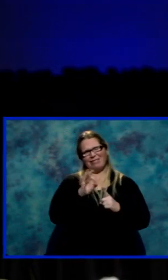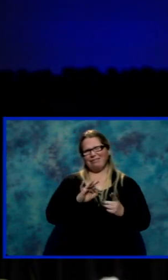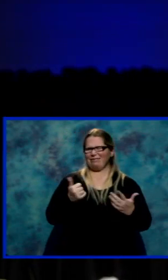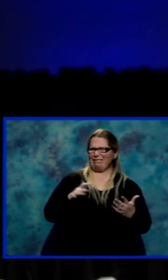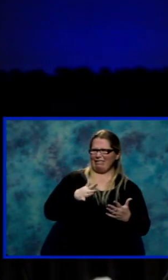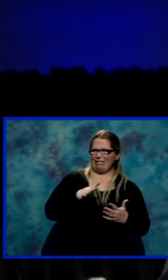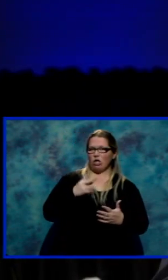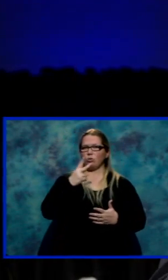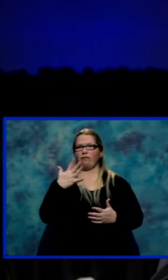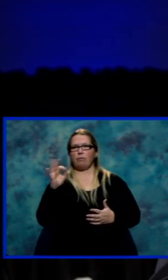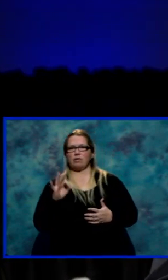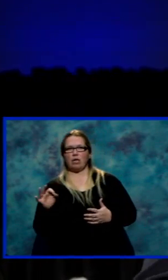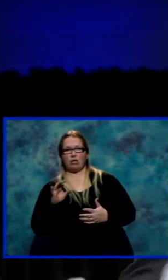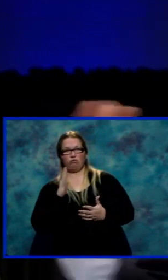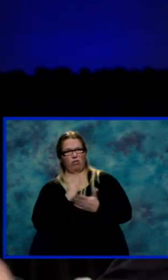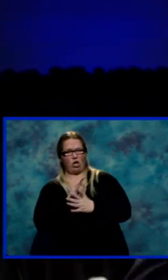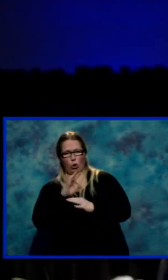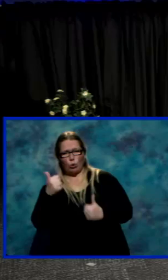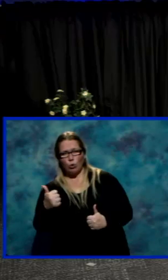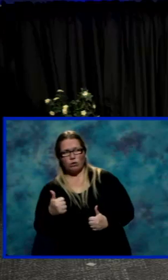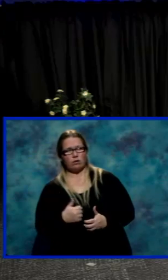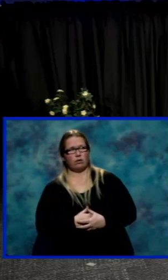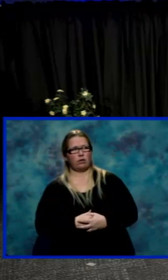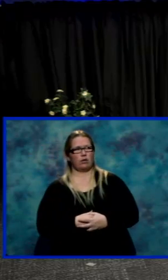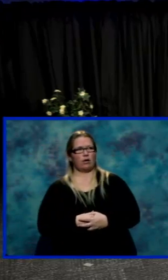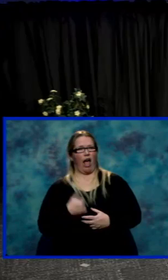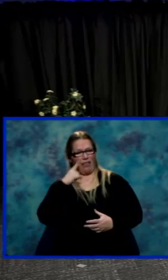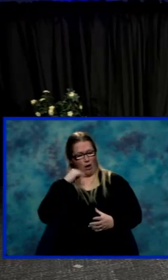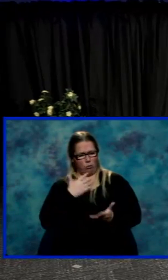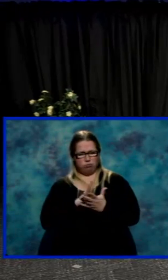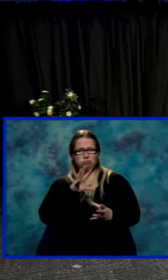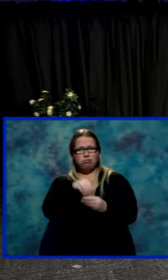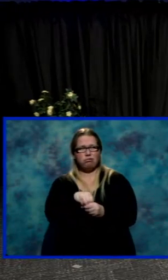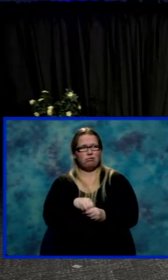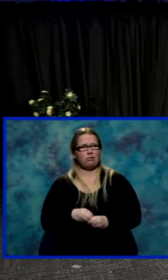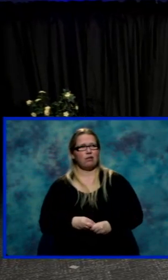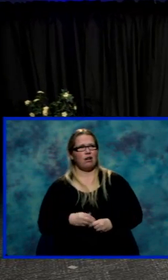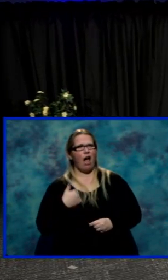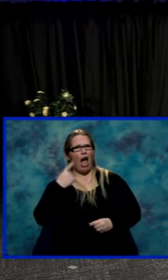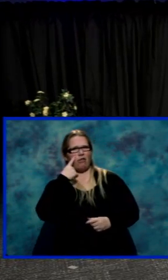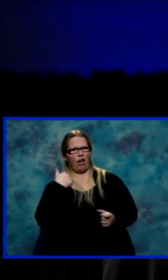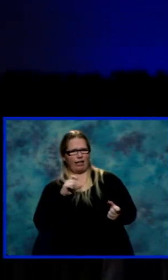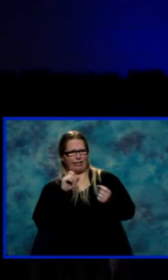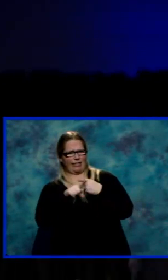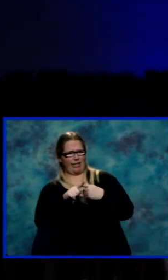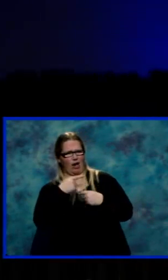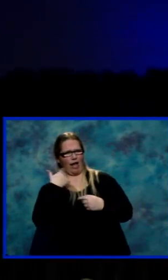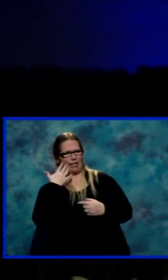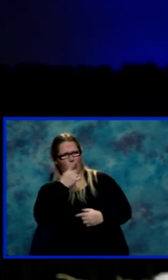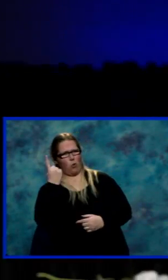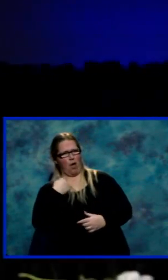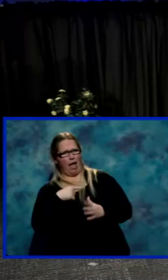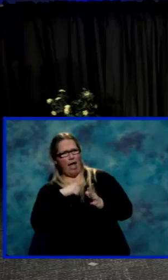okay. 25% is downright heresy. So I think I'm going to fit right in. I thought I sent that anonymously. But